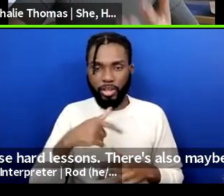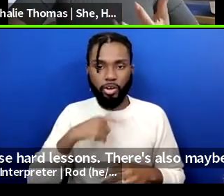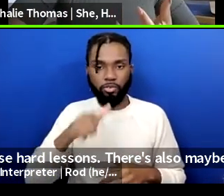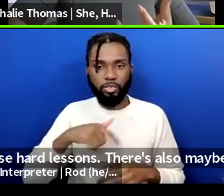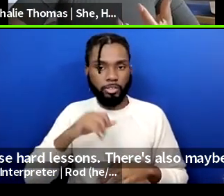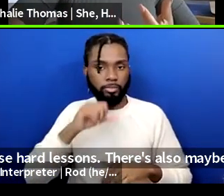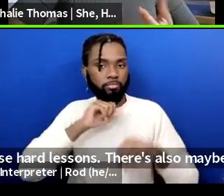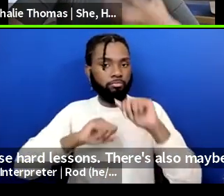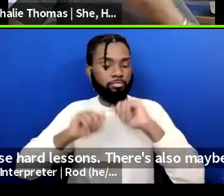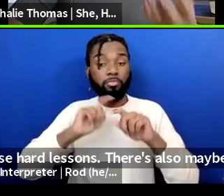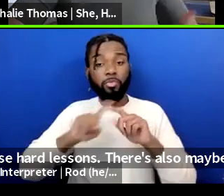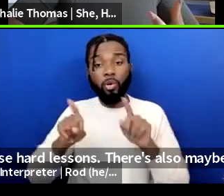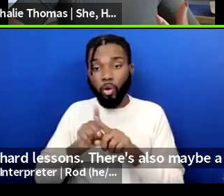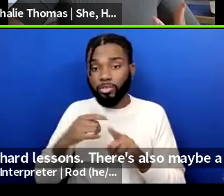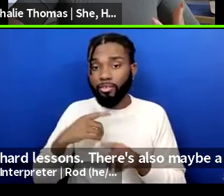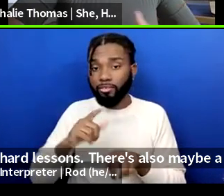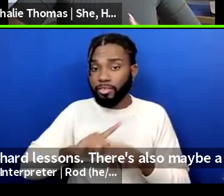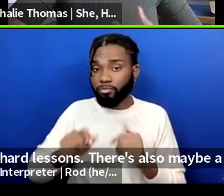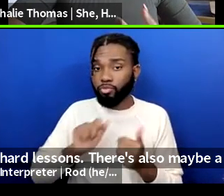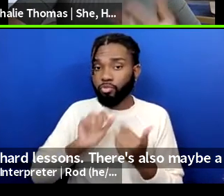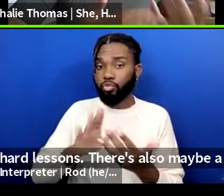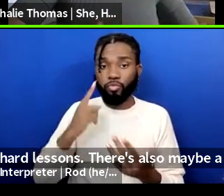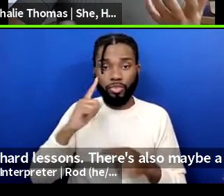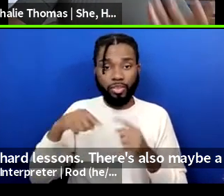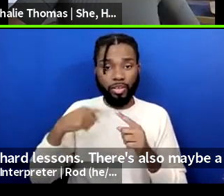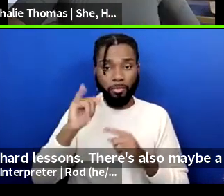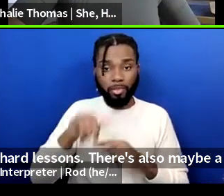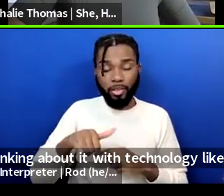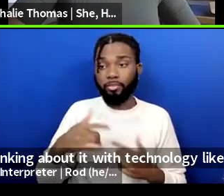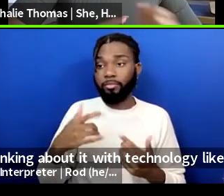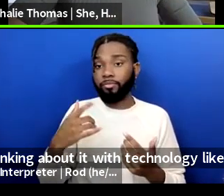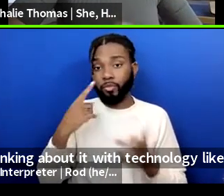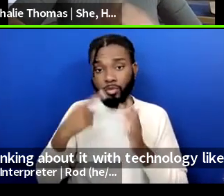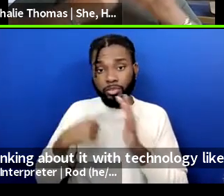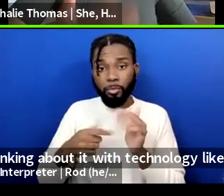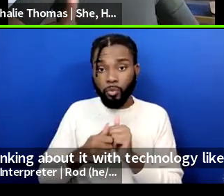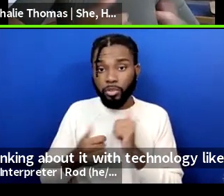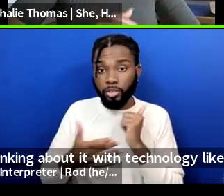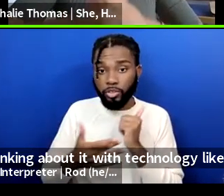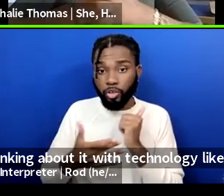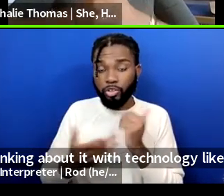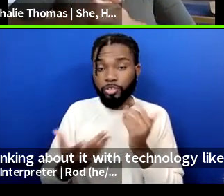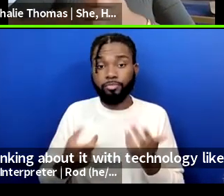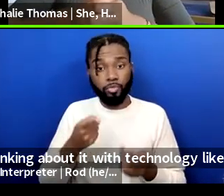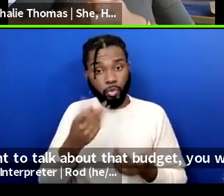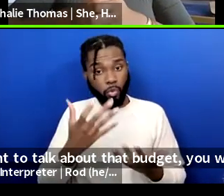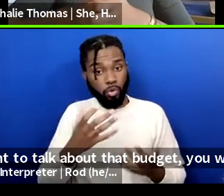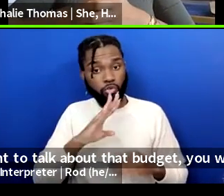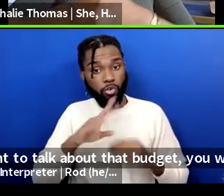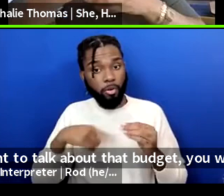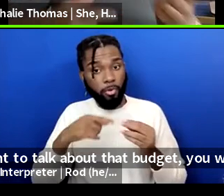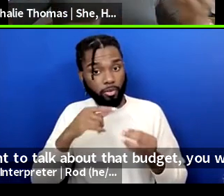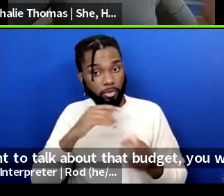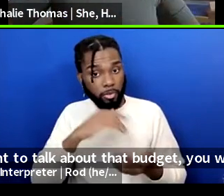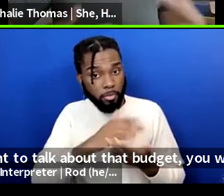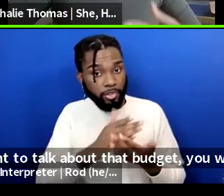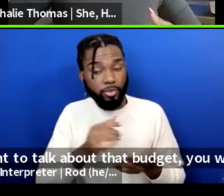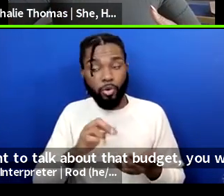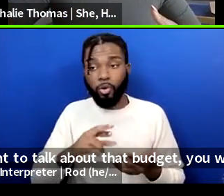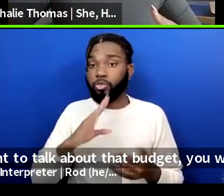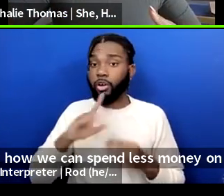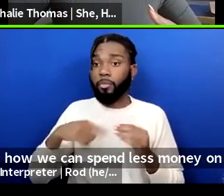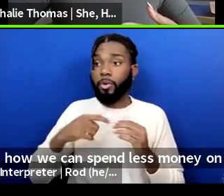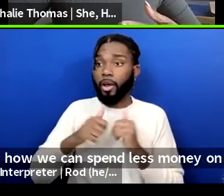of thinking about it with technology. Like you want to talk about that budget? You want to talk about how we can spend less money